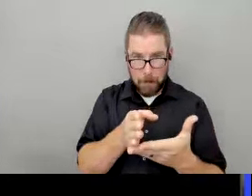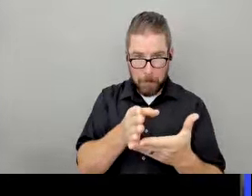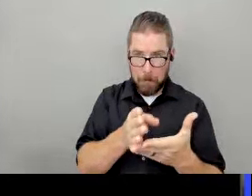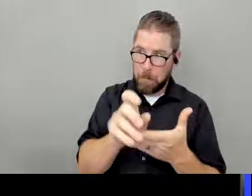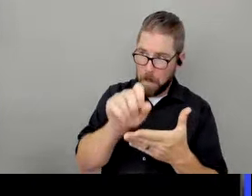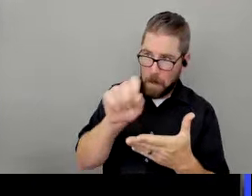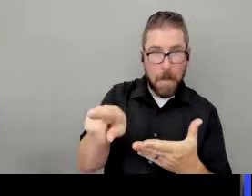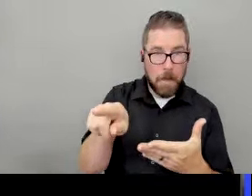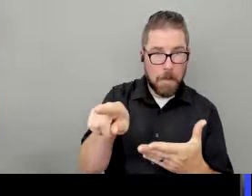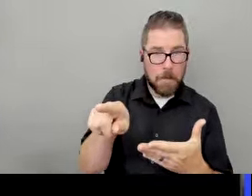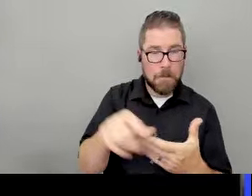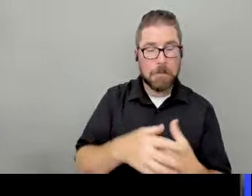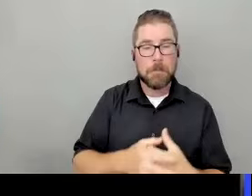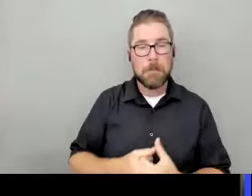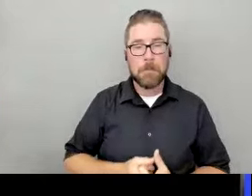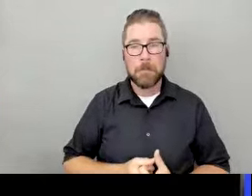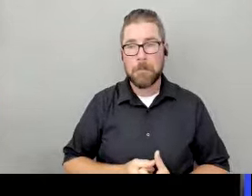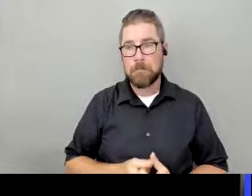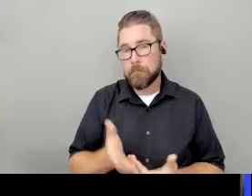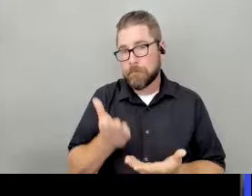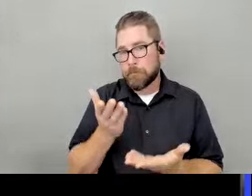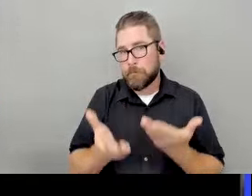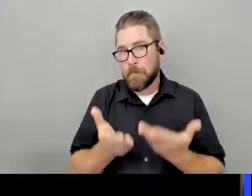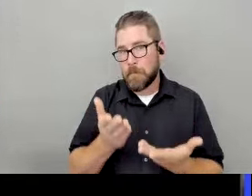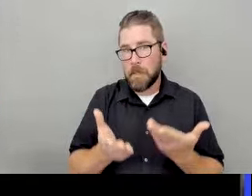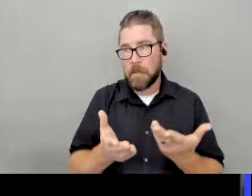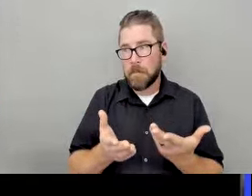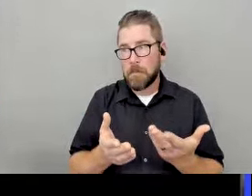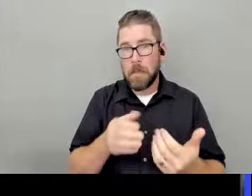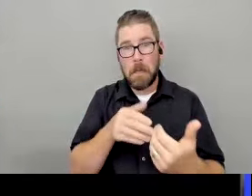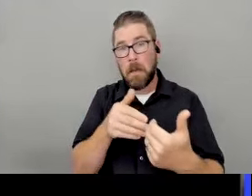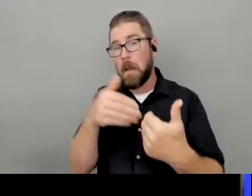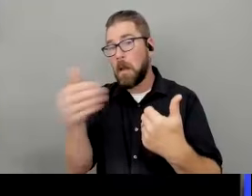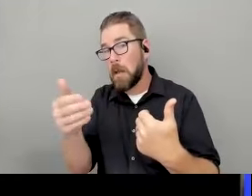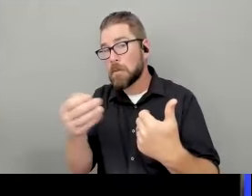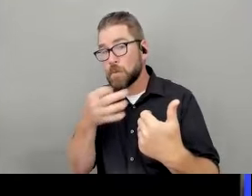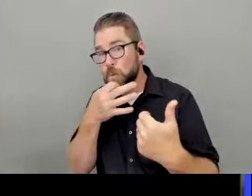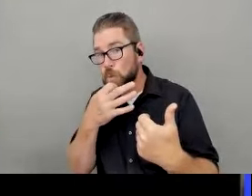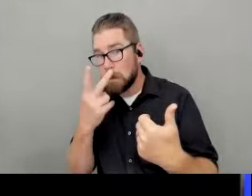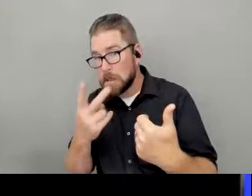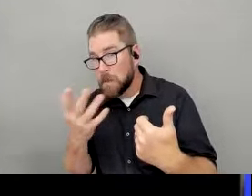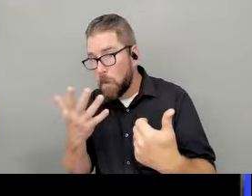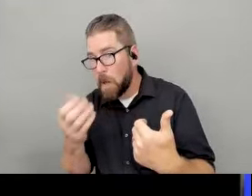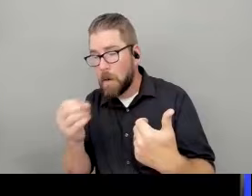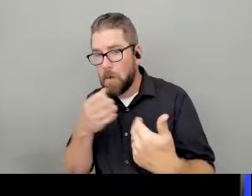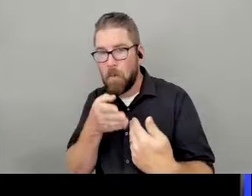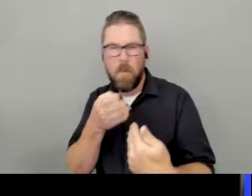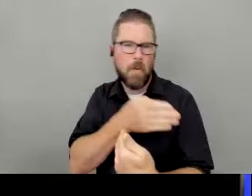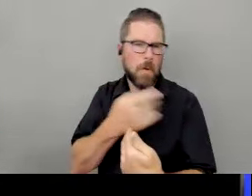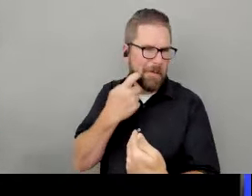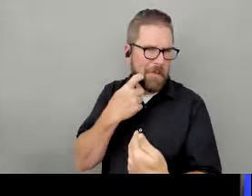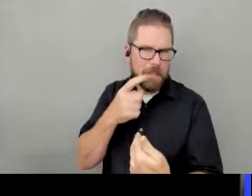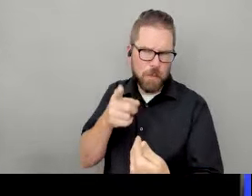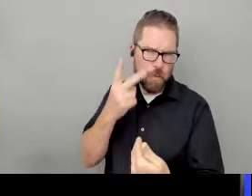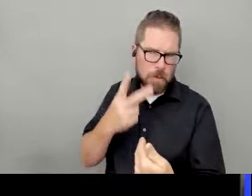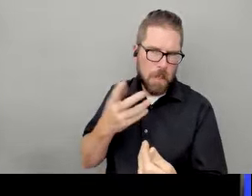a question about the video, maybe about a portion that's coming up or about a portion they've already watched. But the key is I move